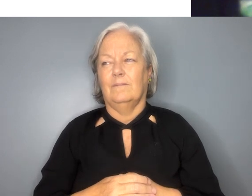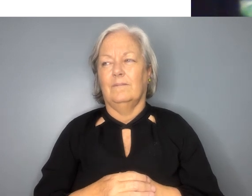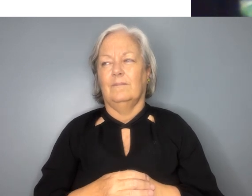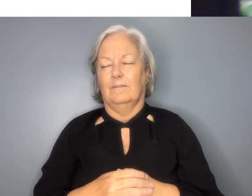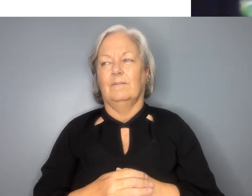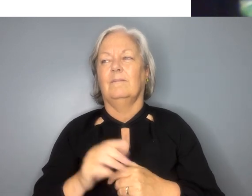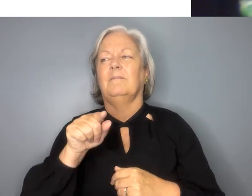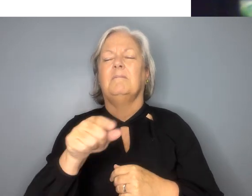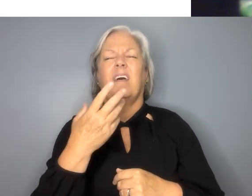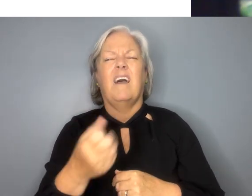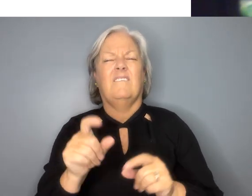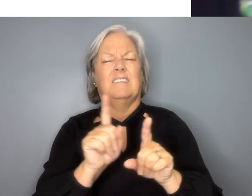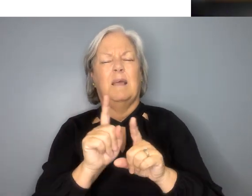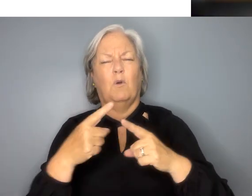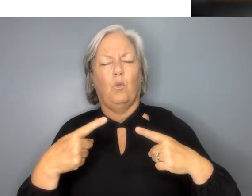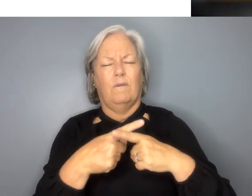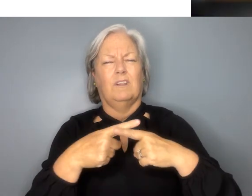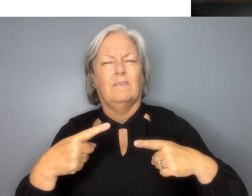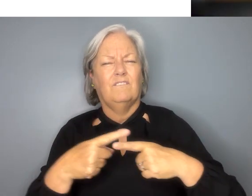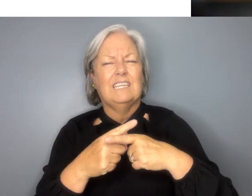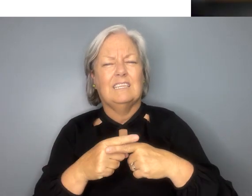often considered conflicting.